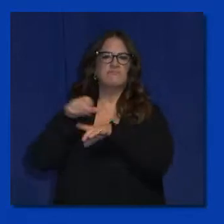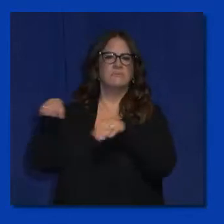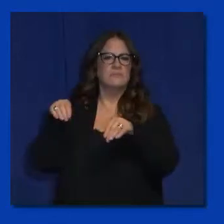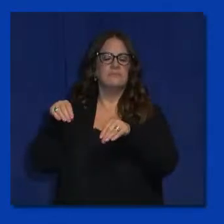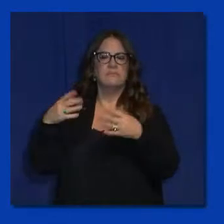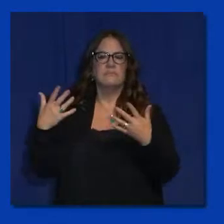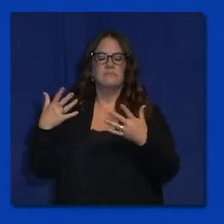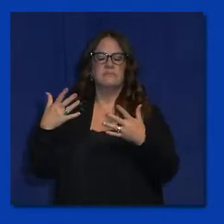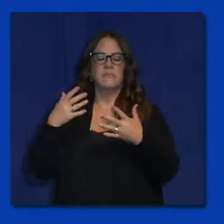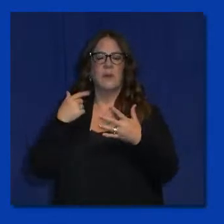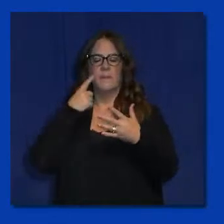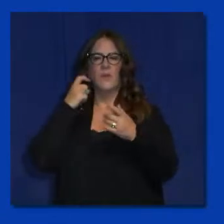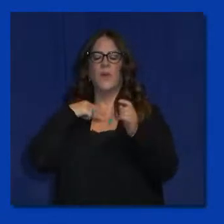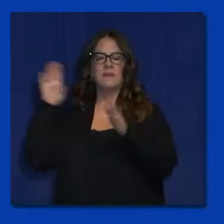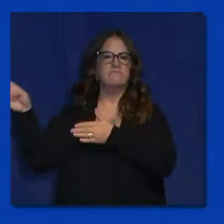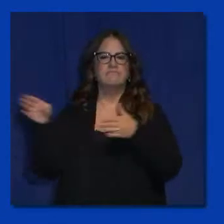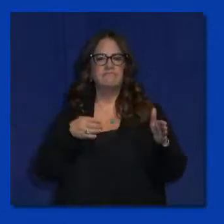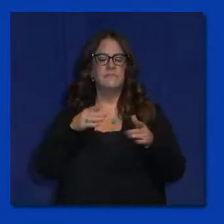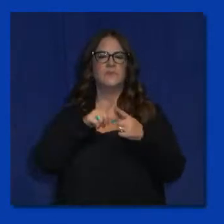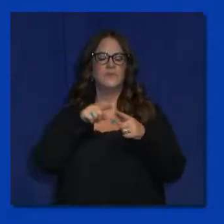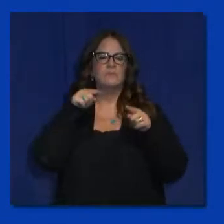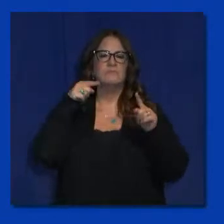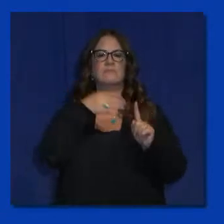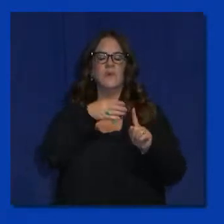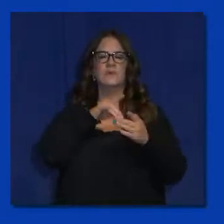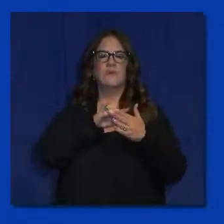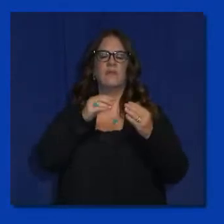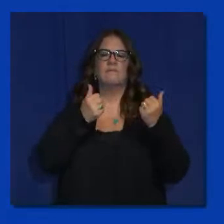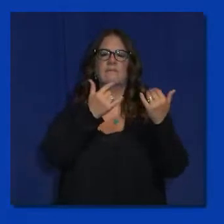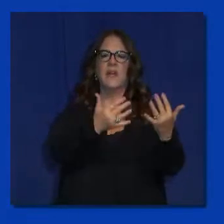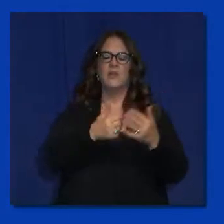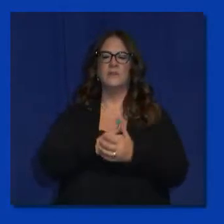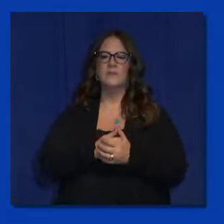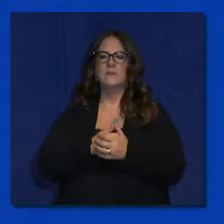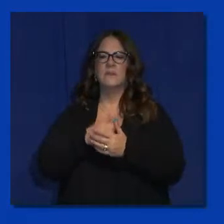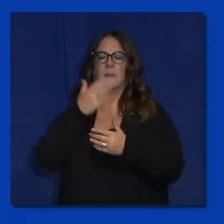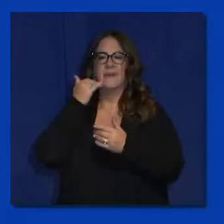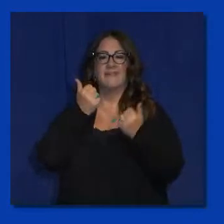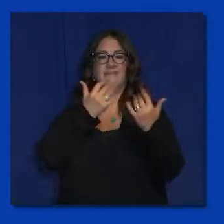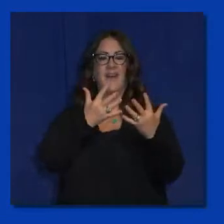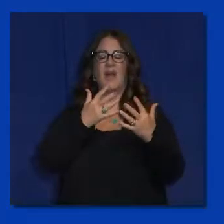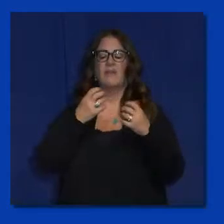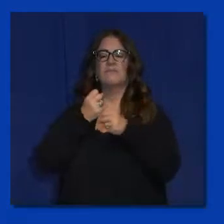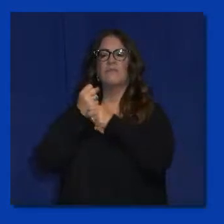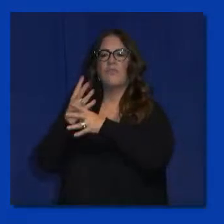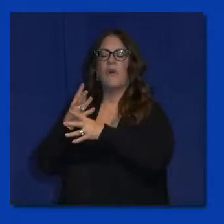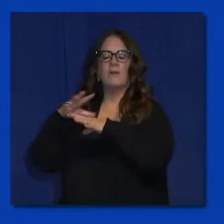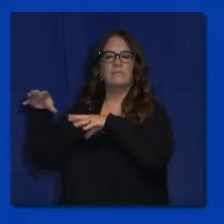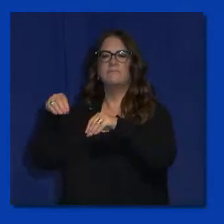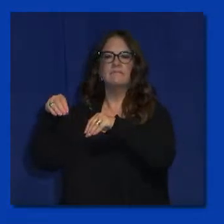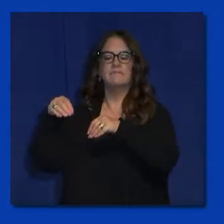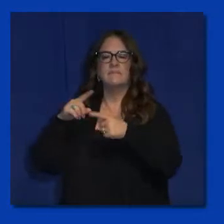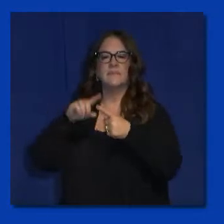3,000 in what we refer to as our ISO system alone that was impacted by that wildfire in Oregon.